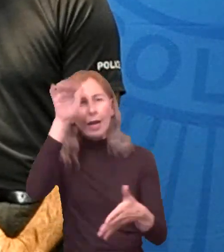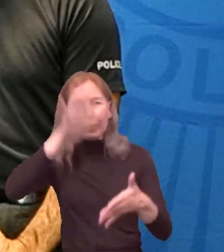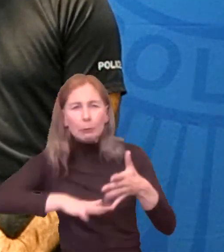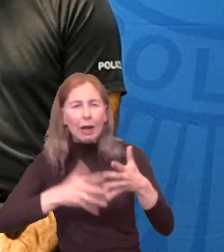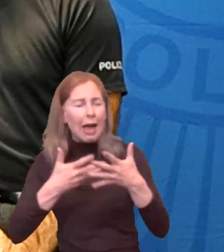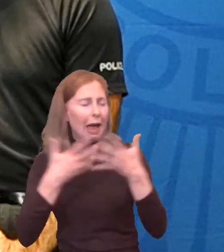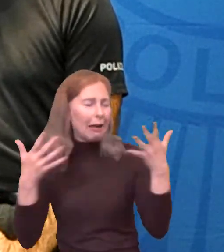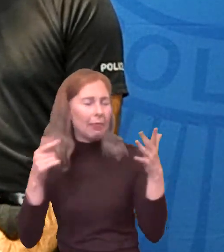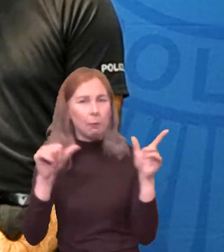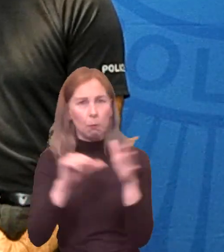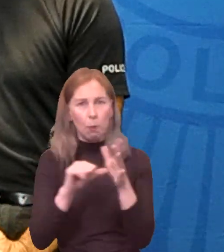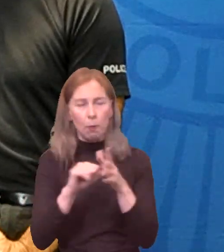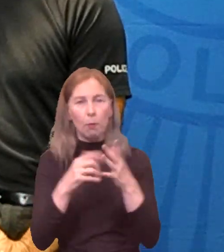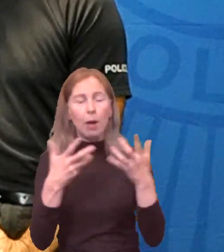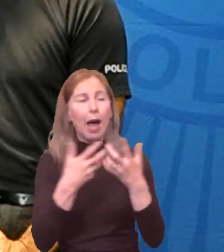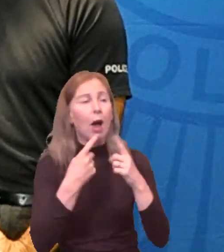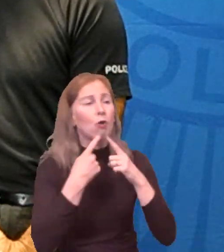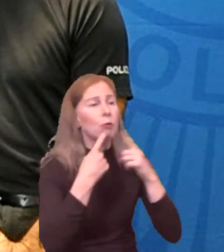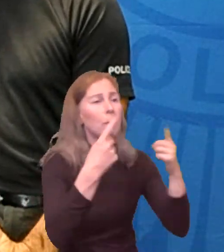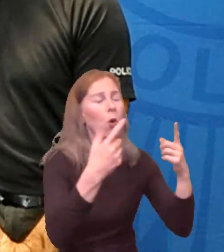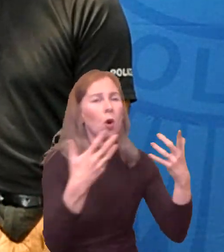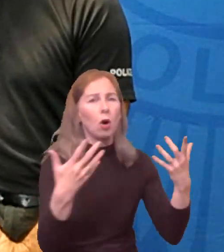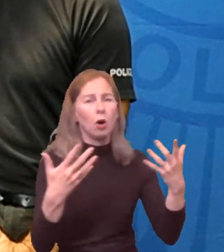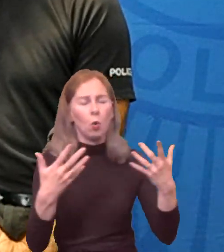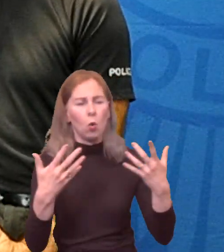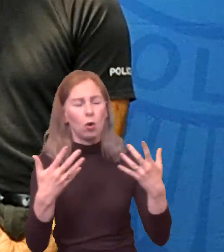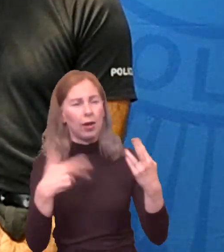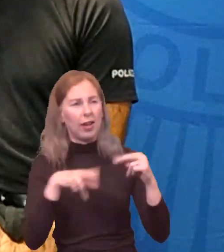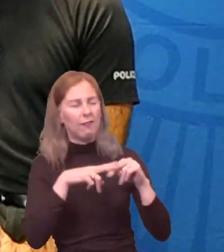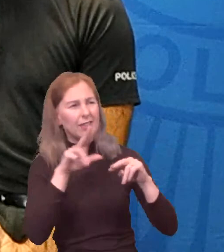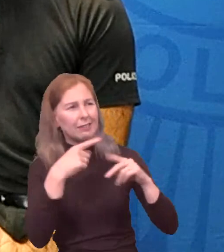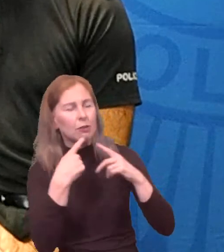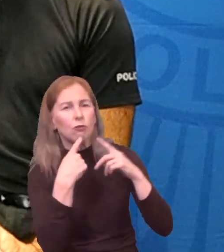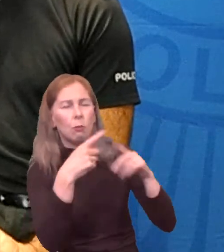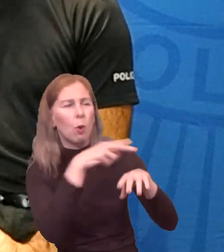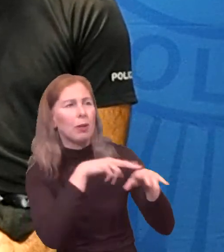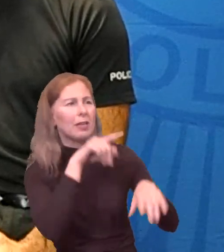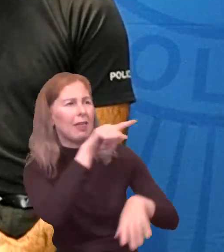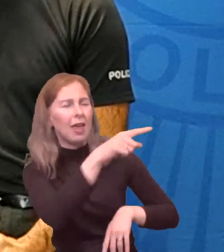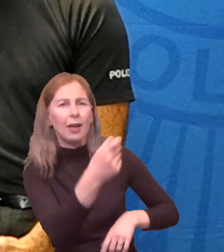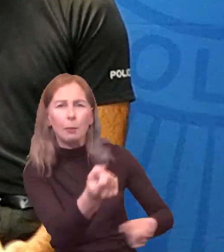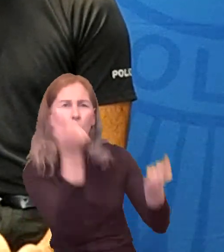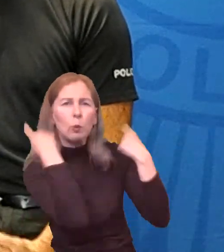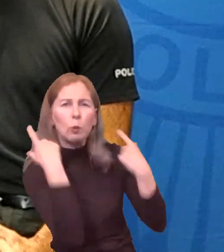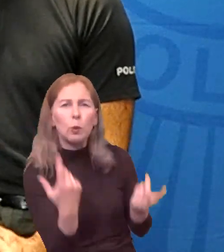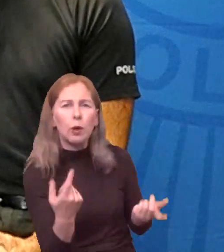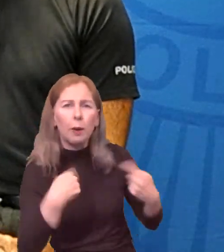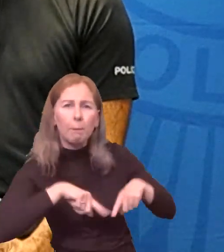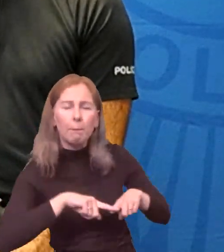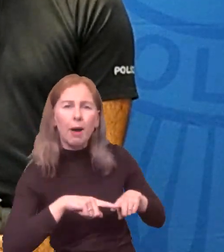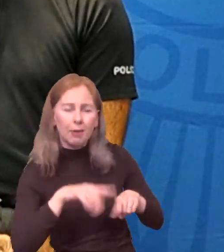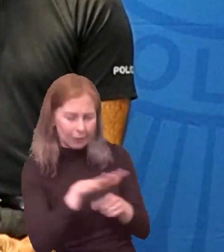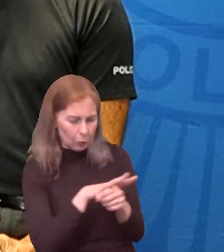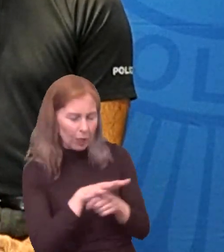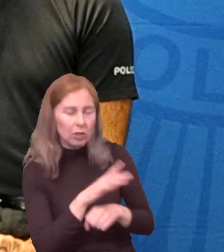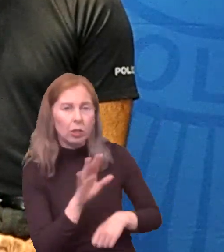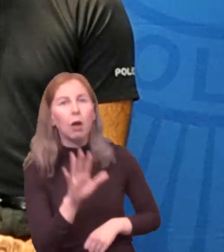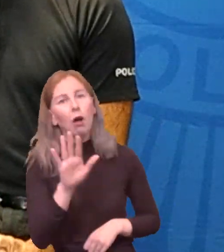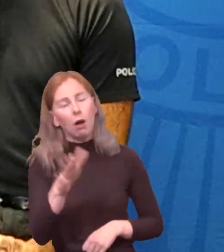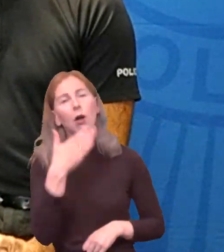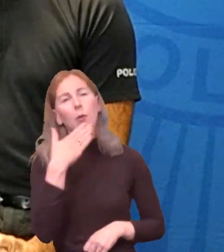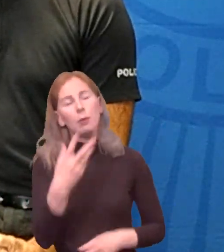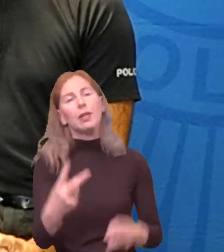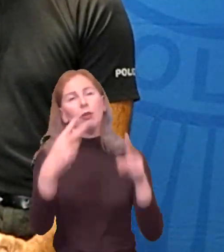reporting, officers not understanding what kind of offence it is, please contact myself and Laura